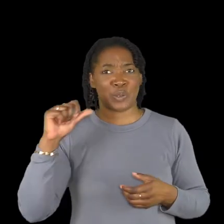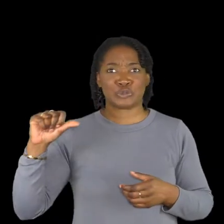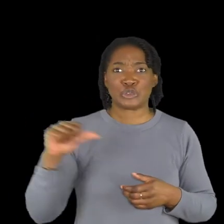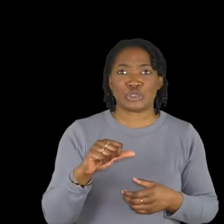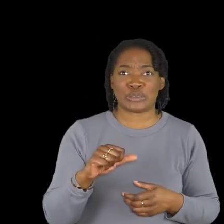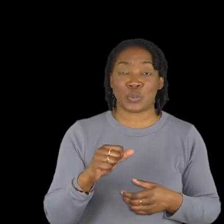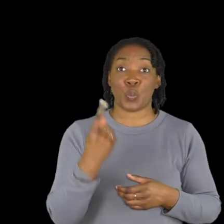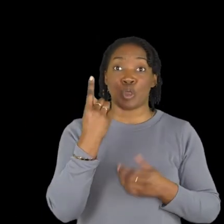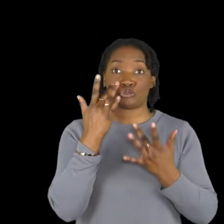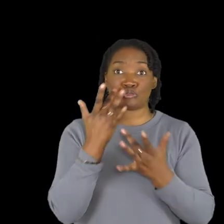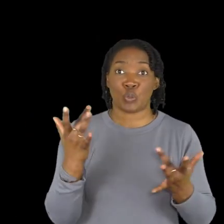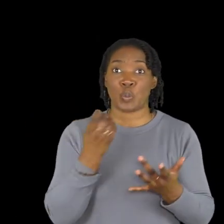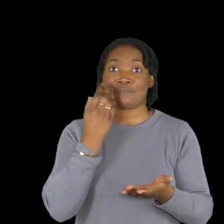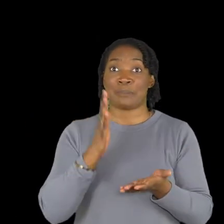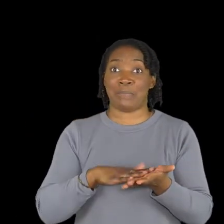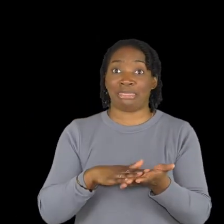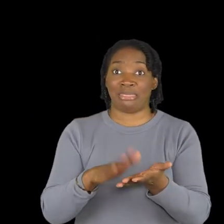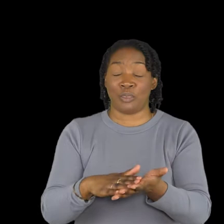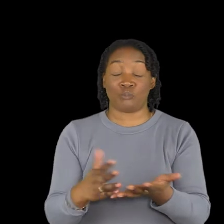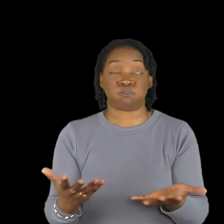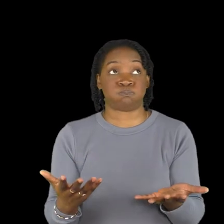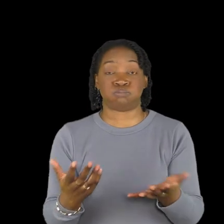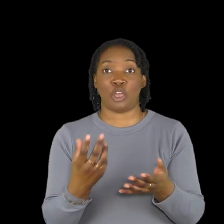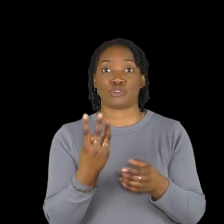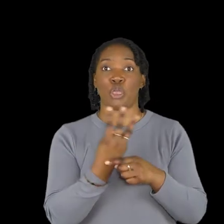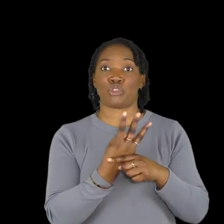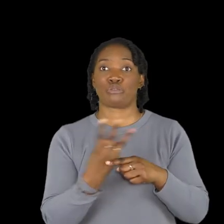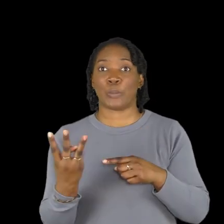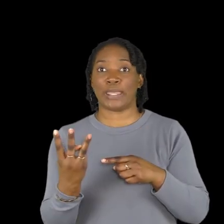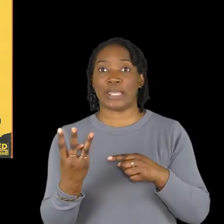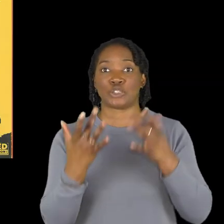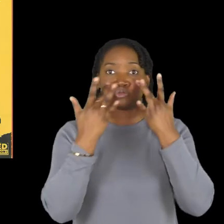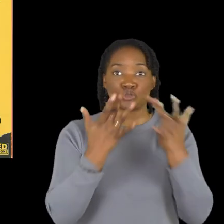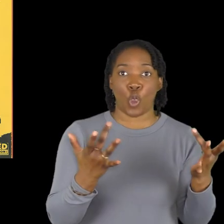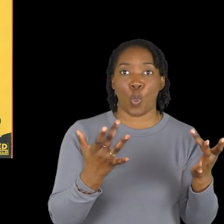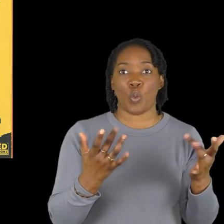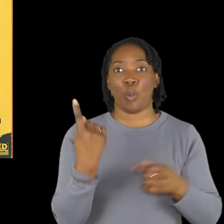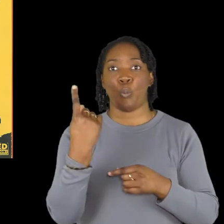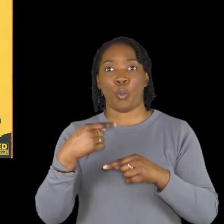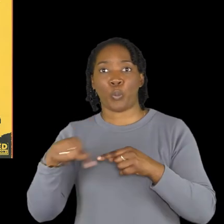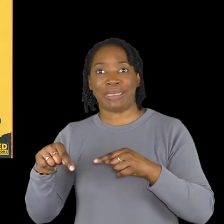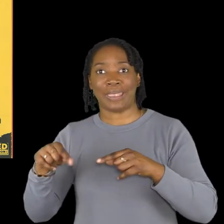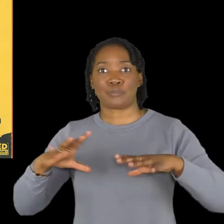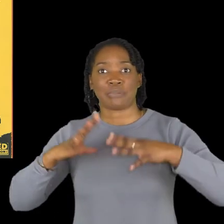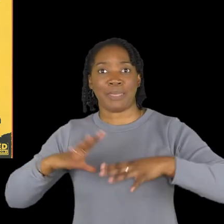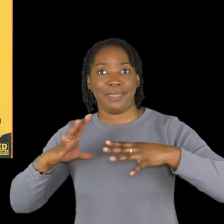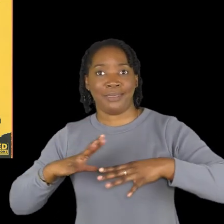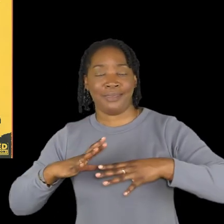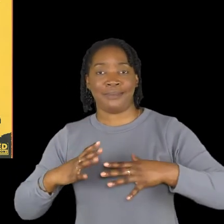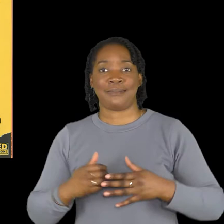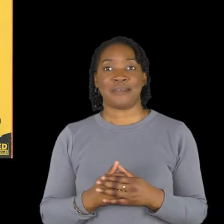do a show a month, but we did. So that's like a 3-week show in a week, getting stuff out and putting stuff